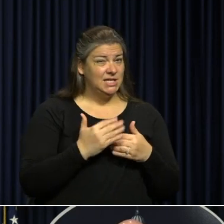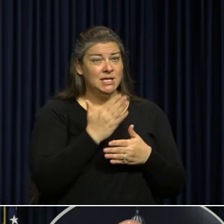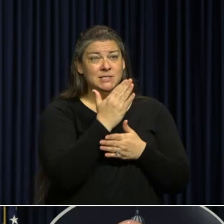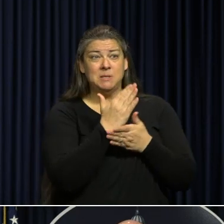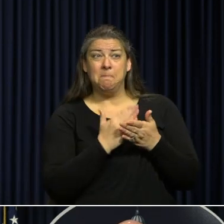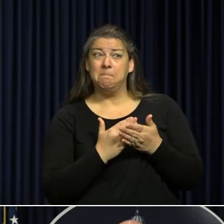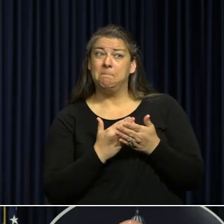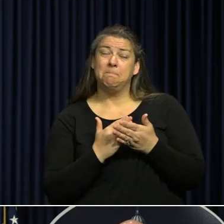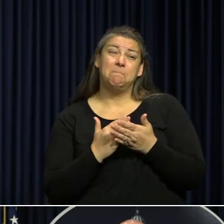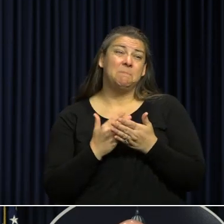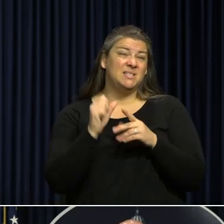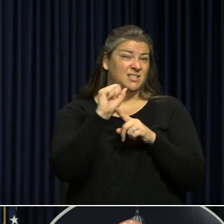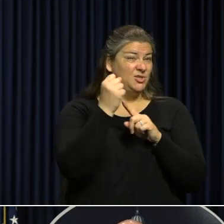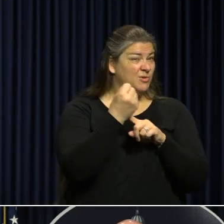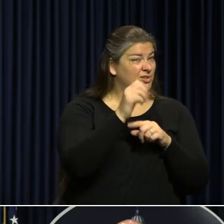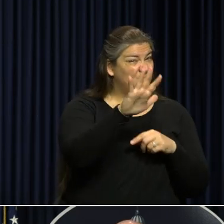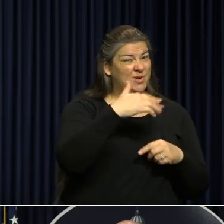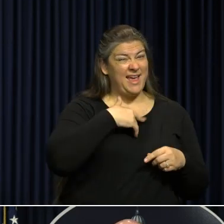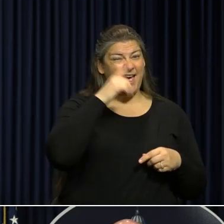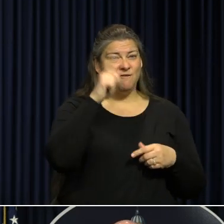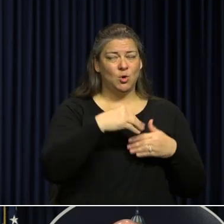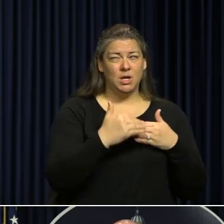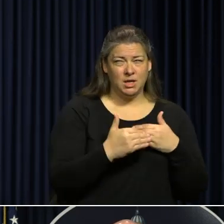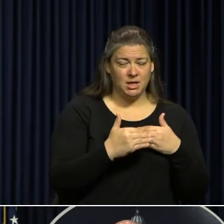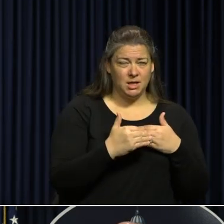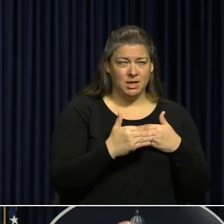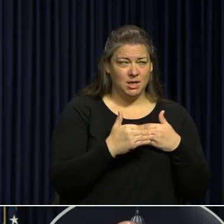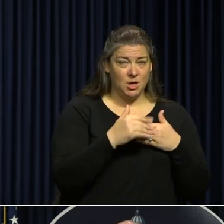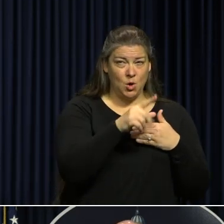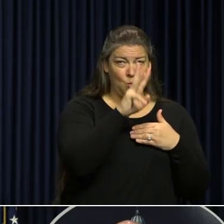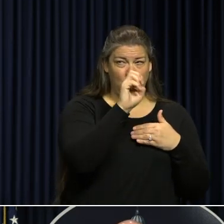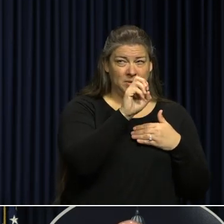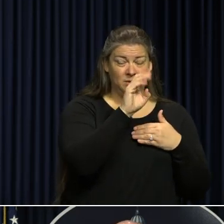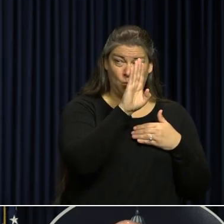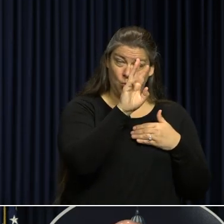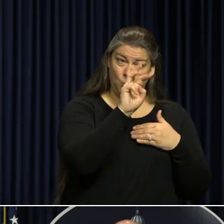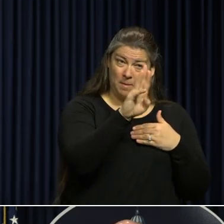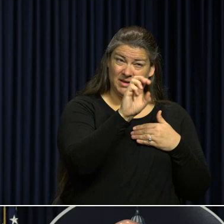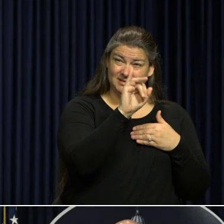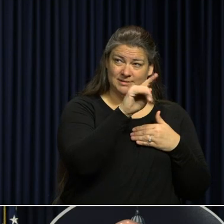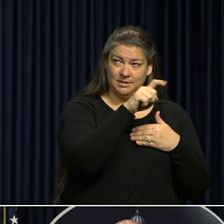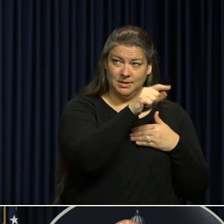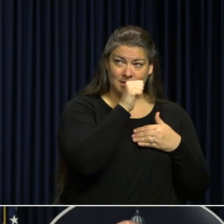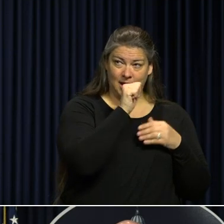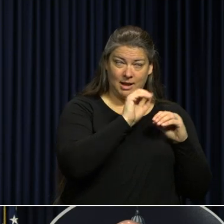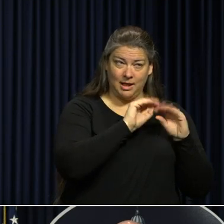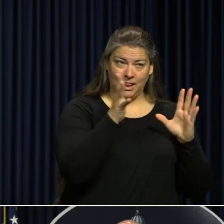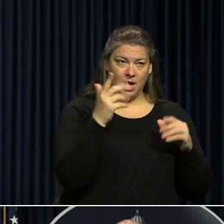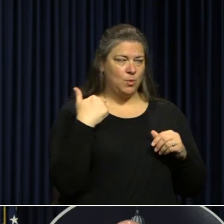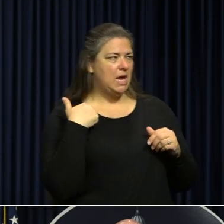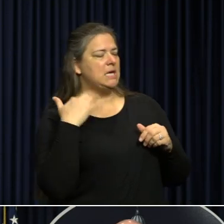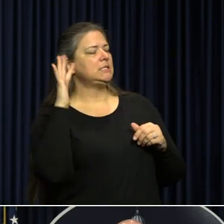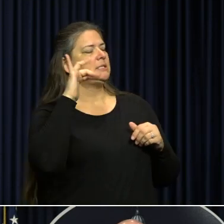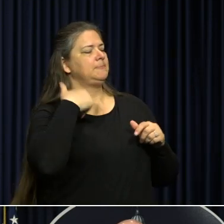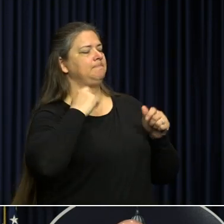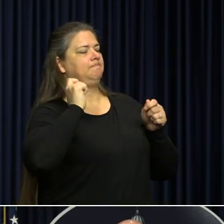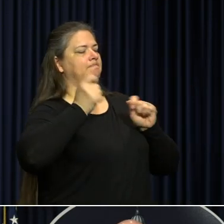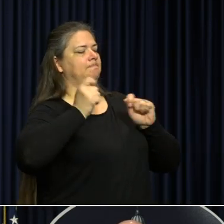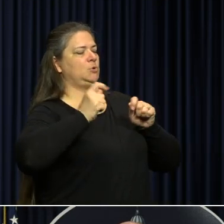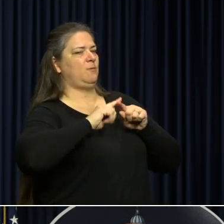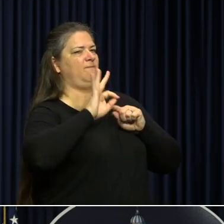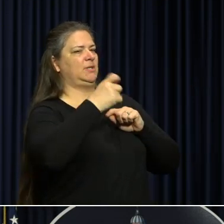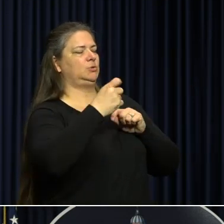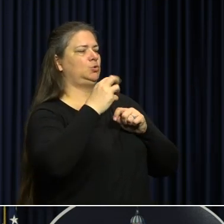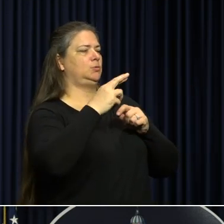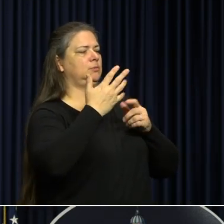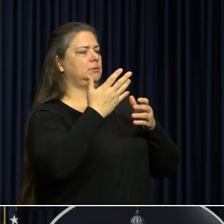to clean up or clarify inconsistencies on the website or in previous executive orders, and we commit to you to do that as